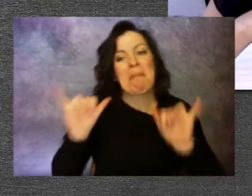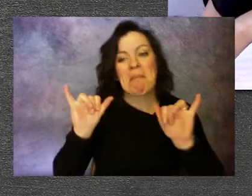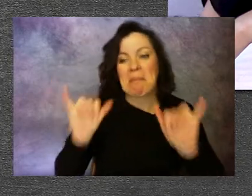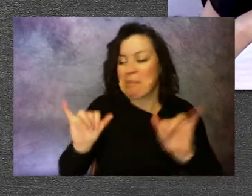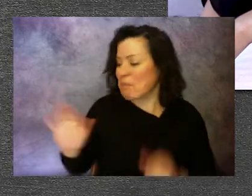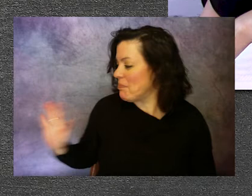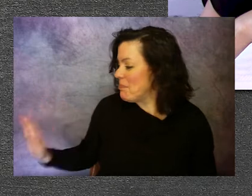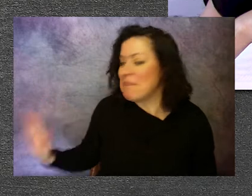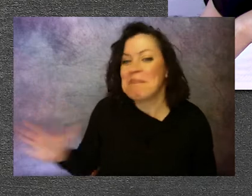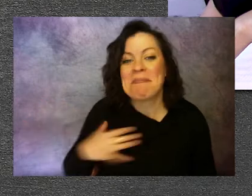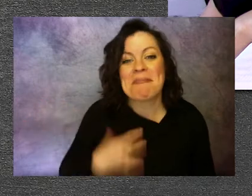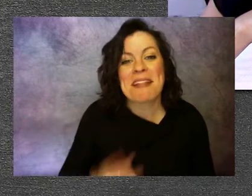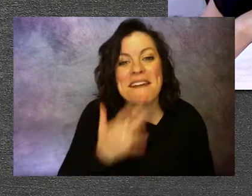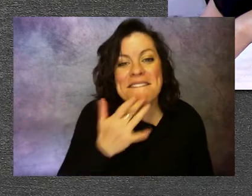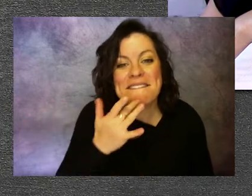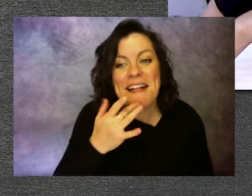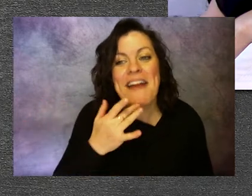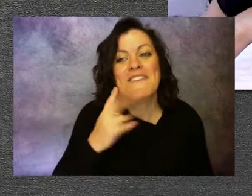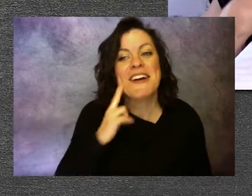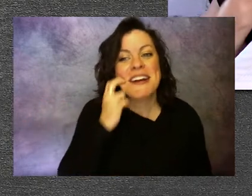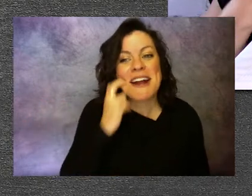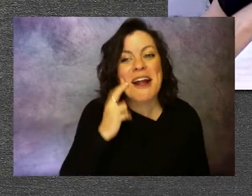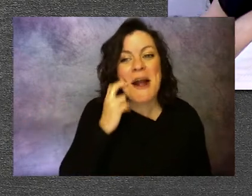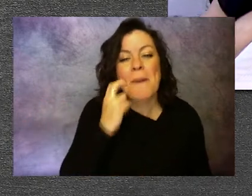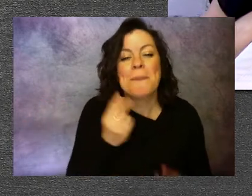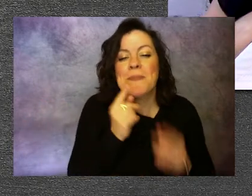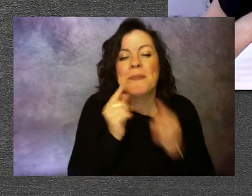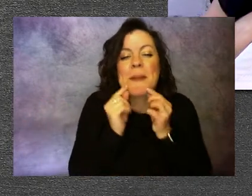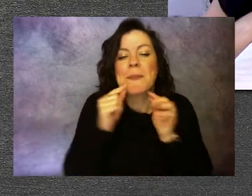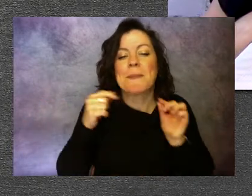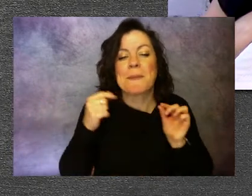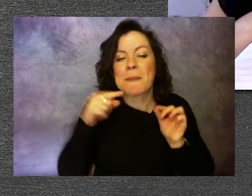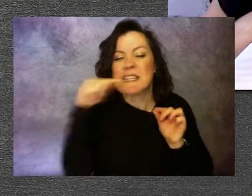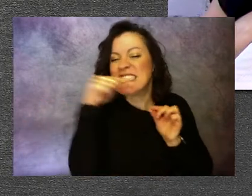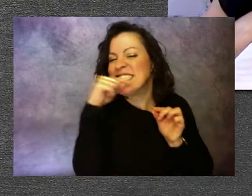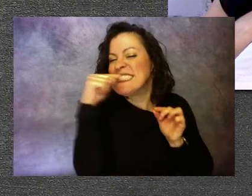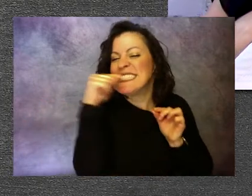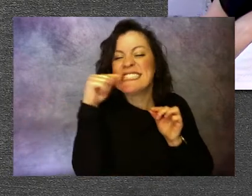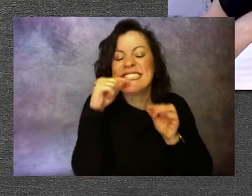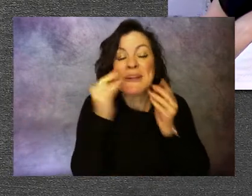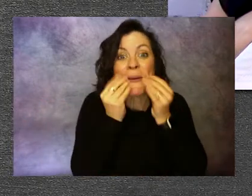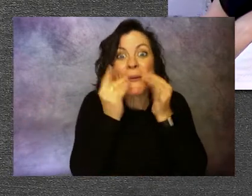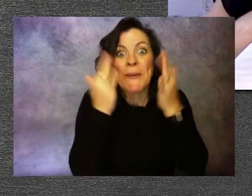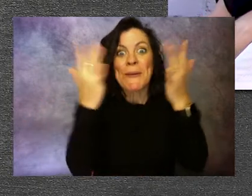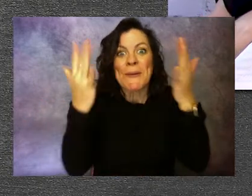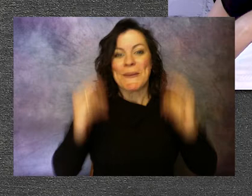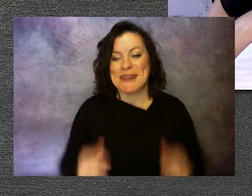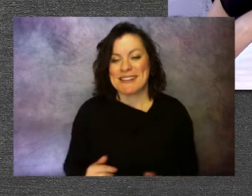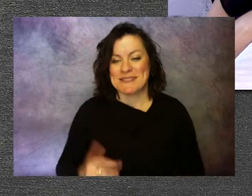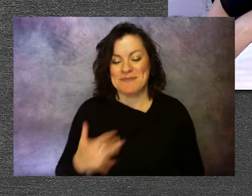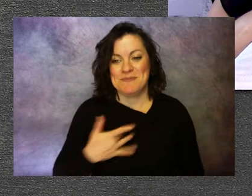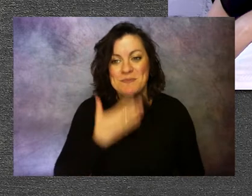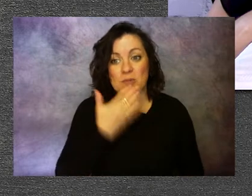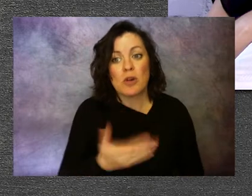toothpaste. And it makes your mouth feel all clean and healthy. What kind of toothpaste do you